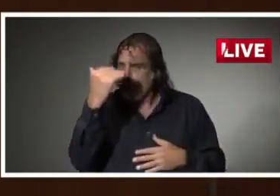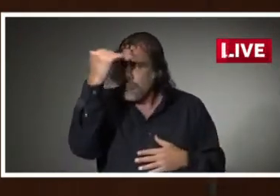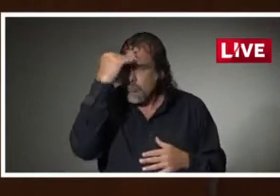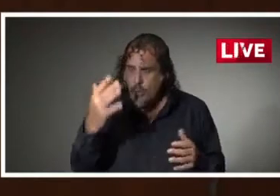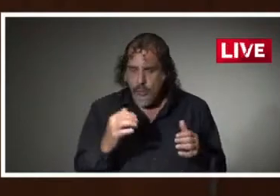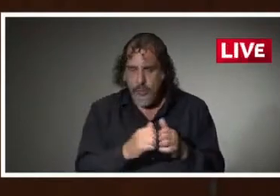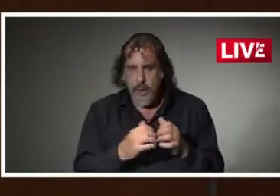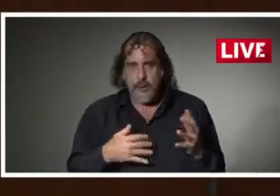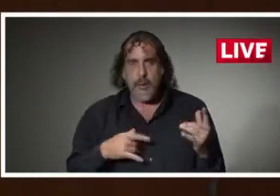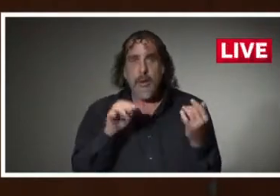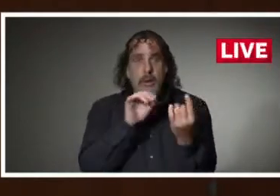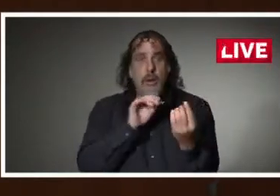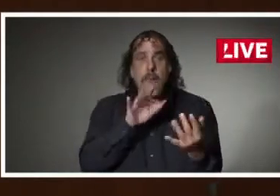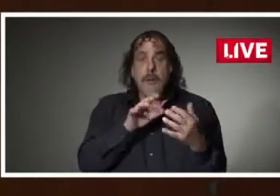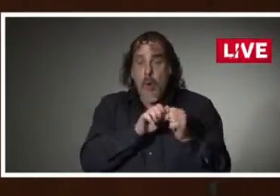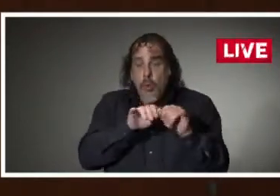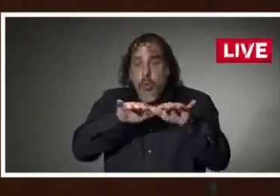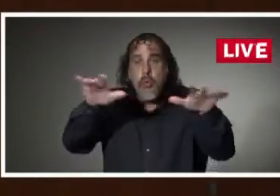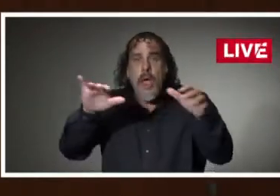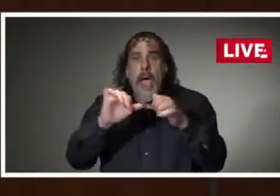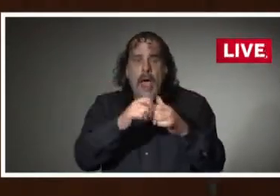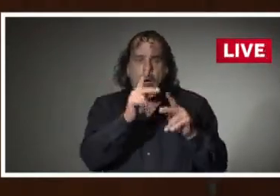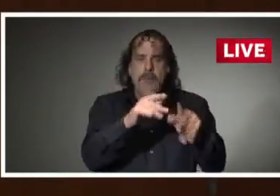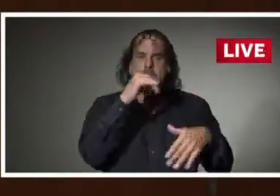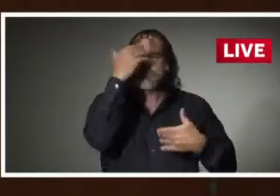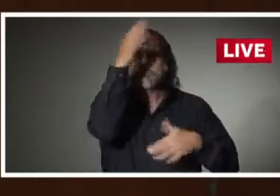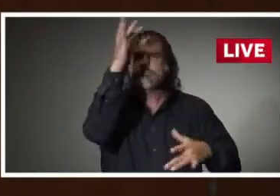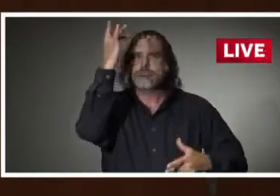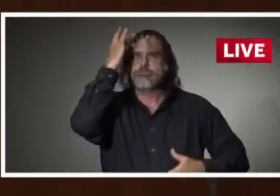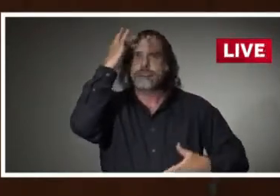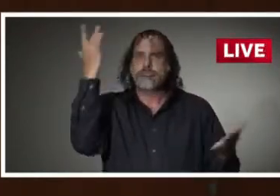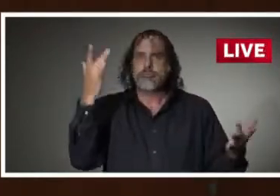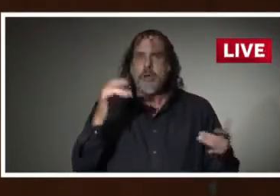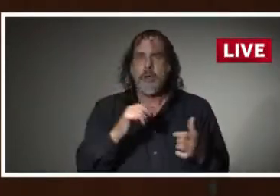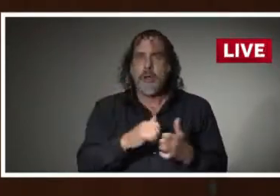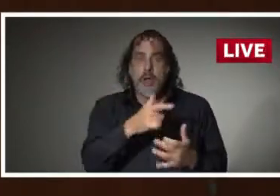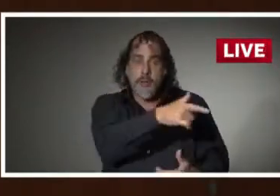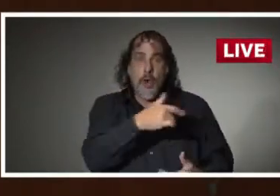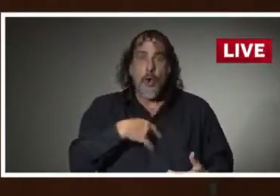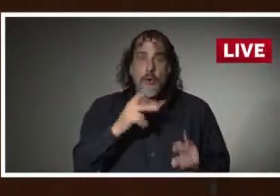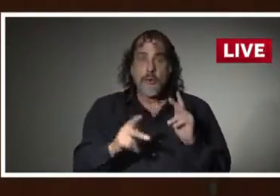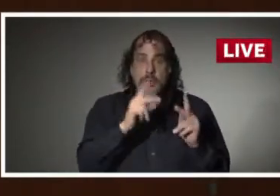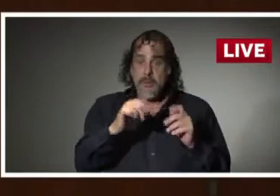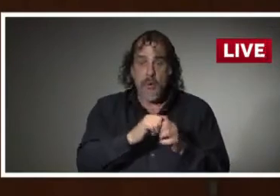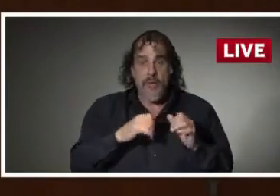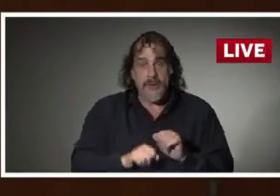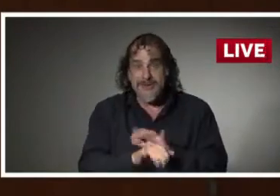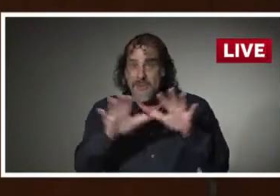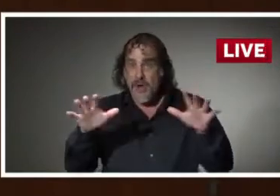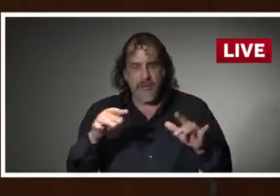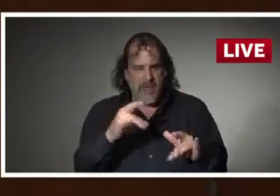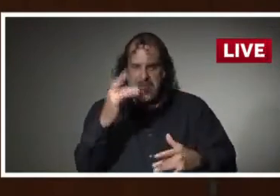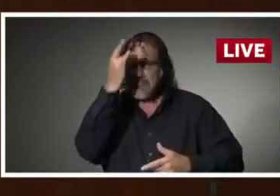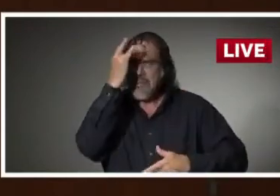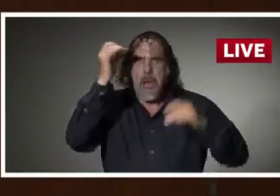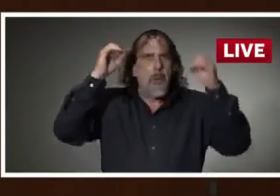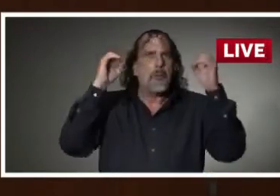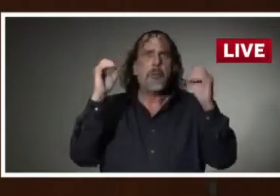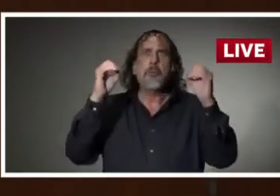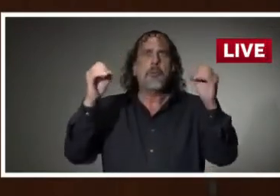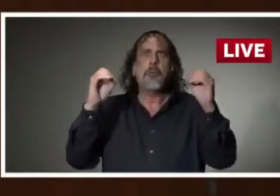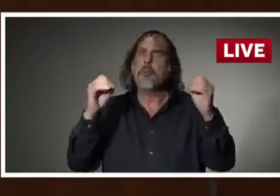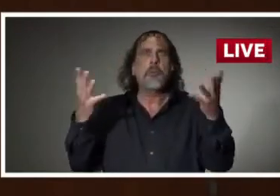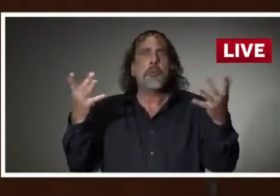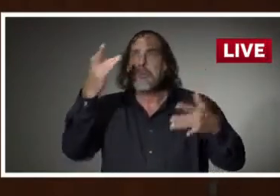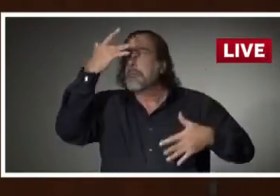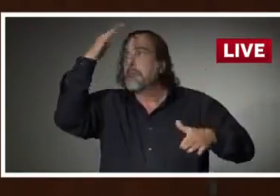transmission happens from people who are asymptomatic, and we know that around 41% of super spreaders are in fact asymptomatic, no symptoms at the time that they're spreading it. So